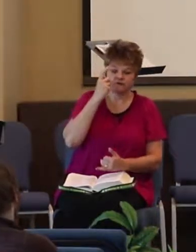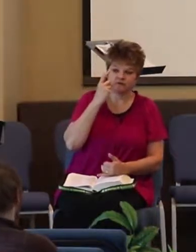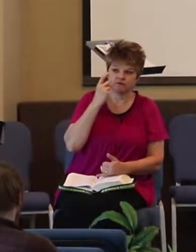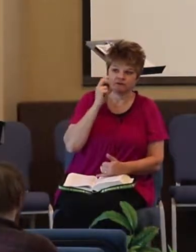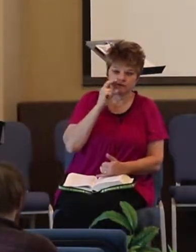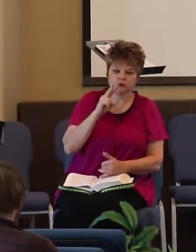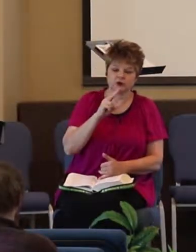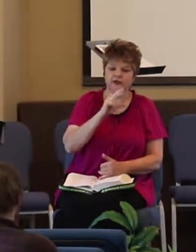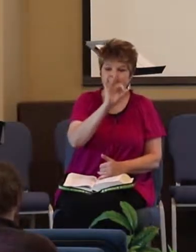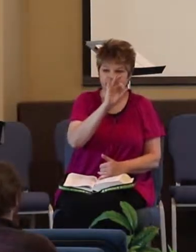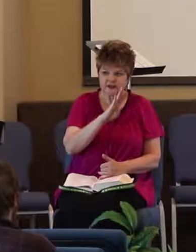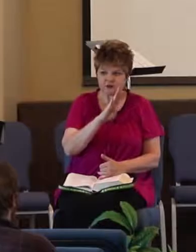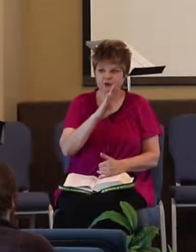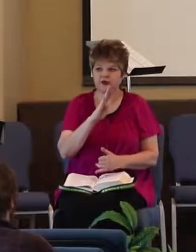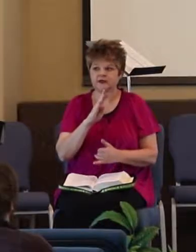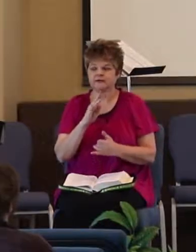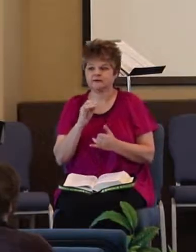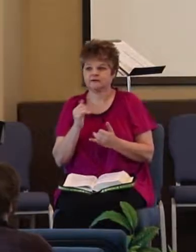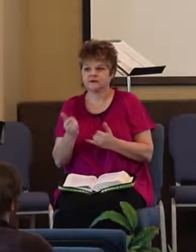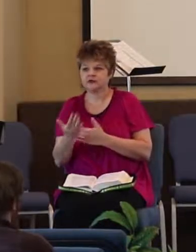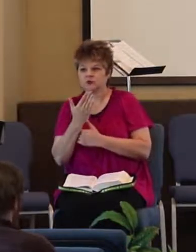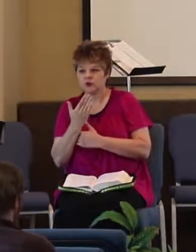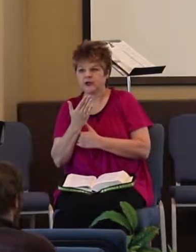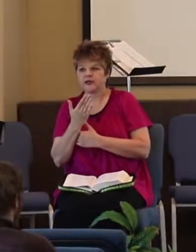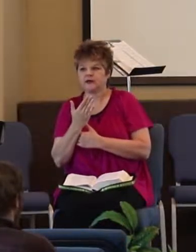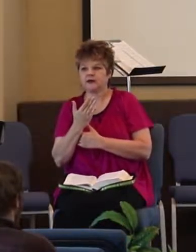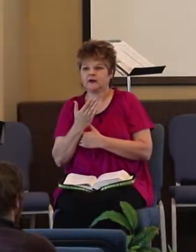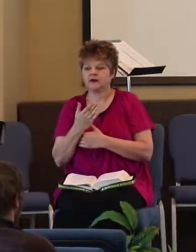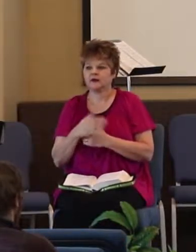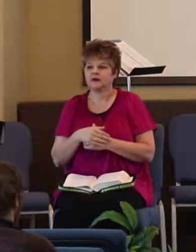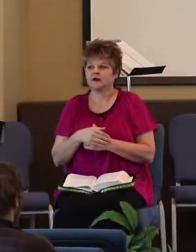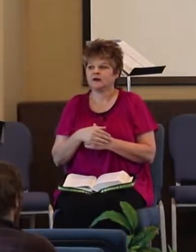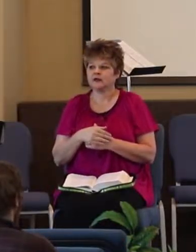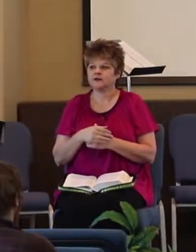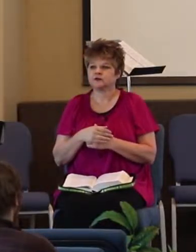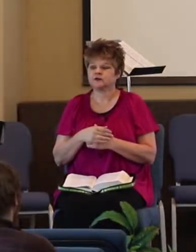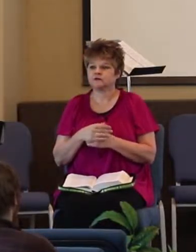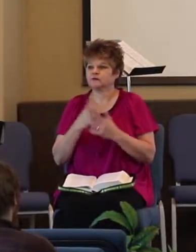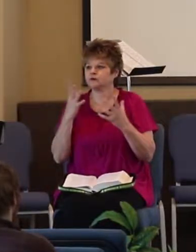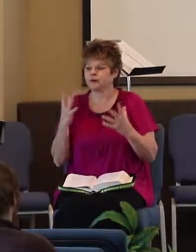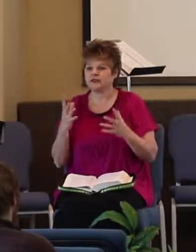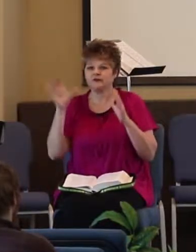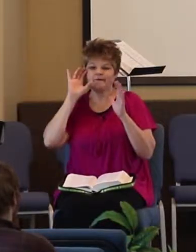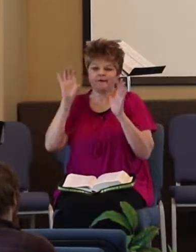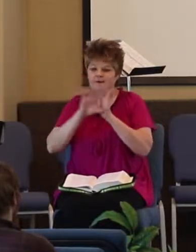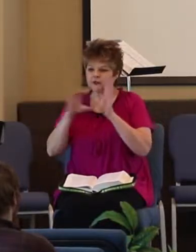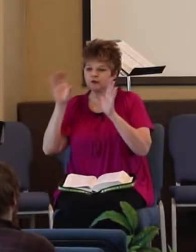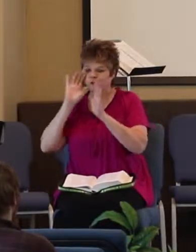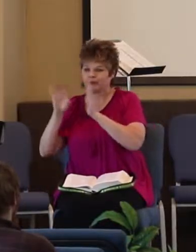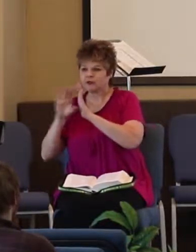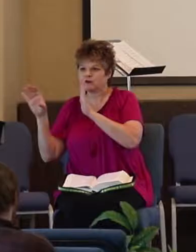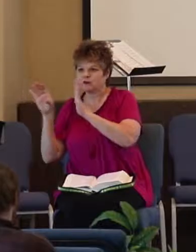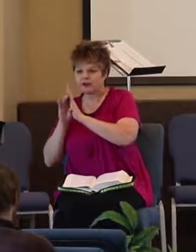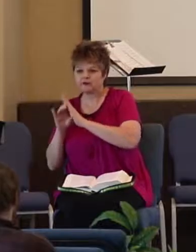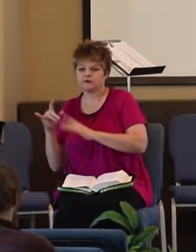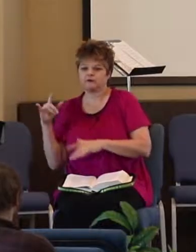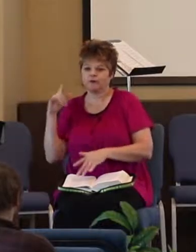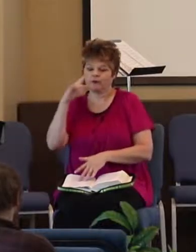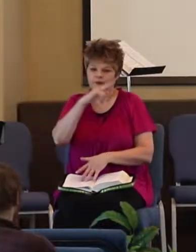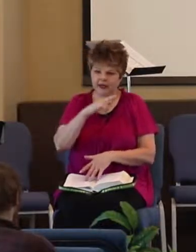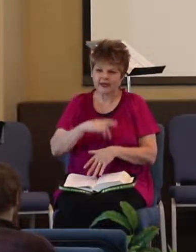sites this morning, there are tons and tons of Twin Tower buildings and airplanes and eagles and flags